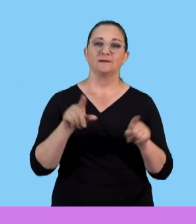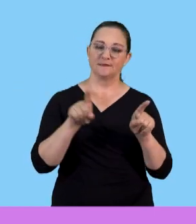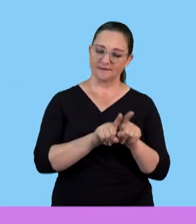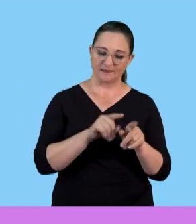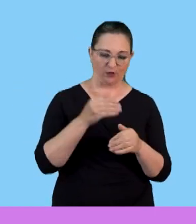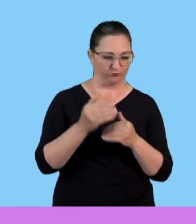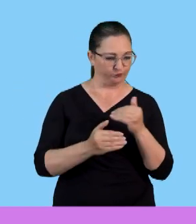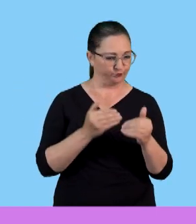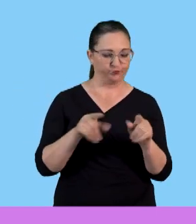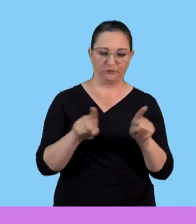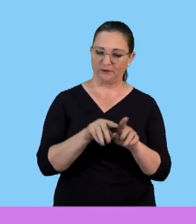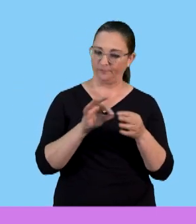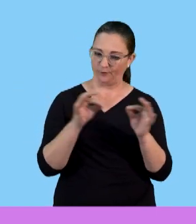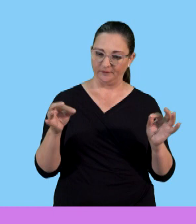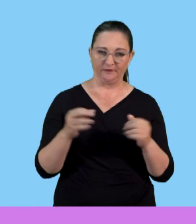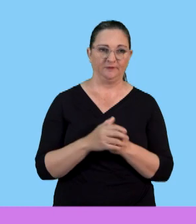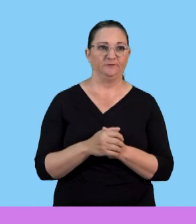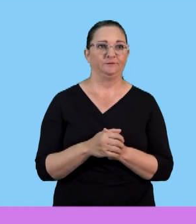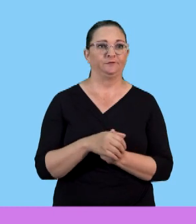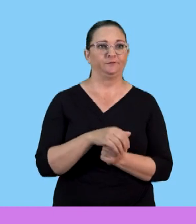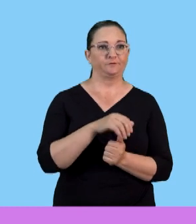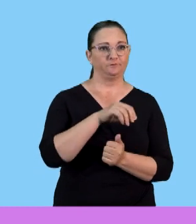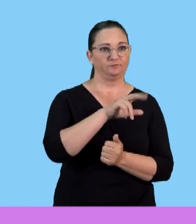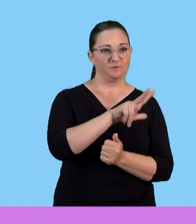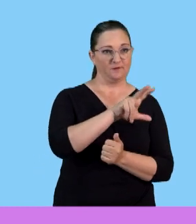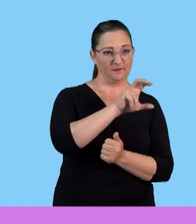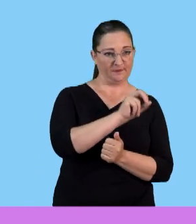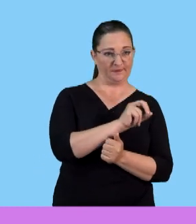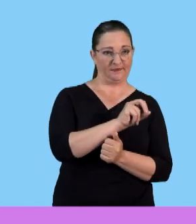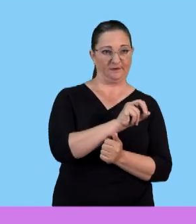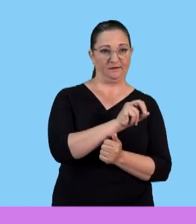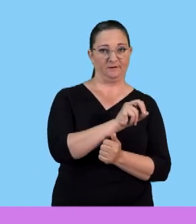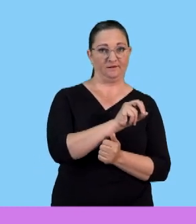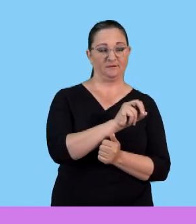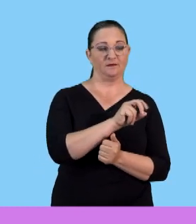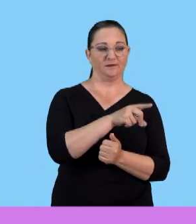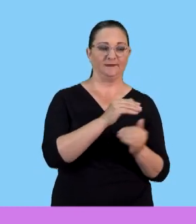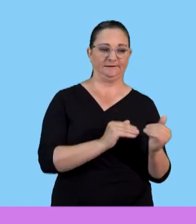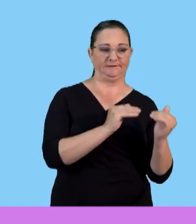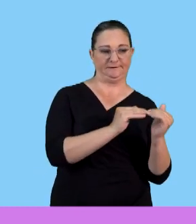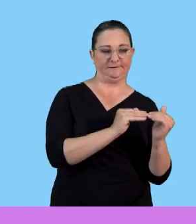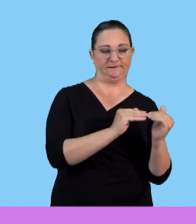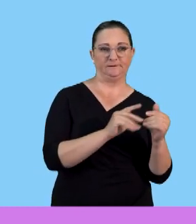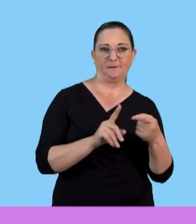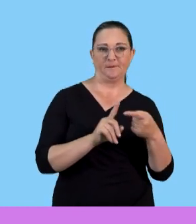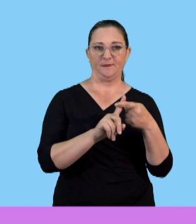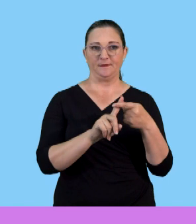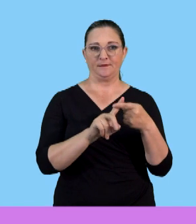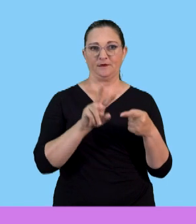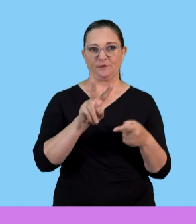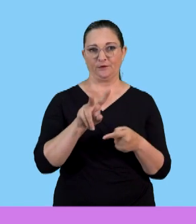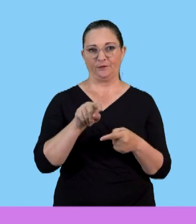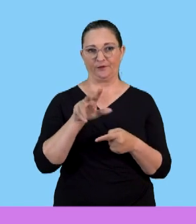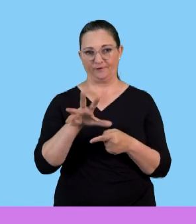having the same procedure or the same formula, which we are having an 80 rand as our standard rate